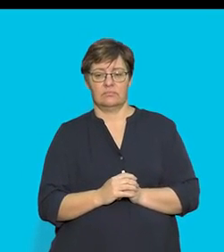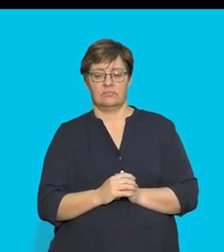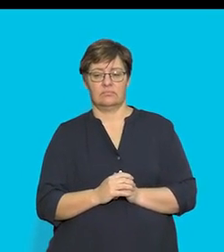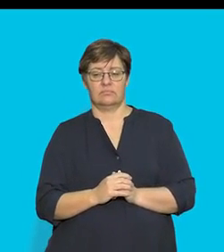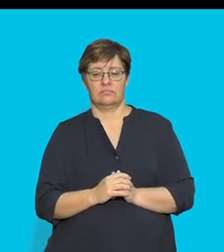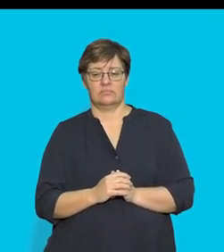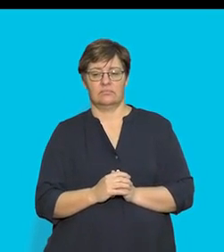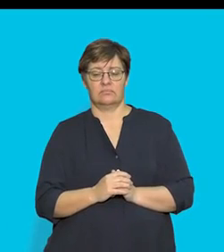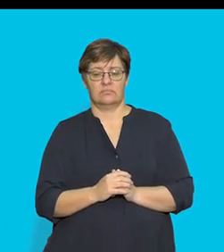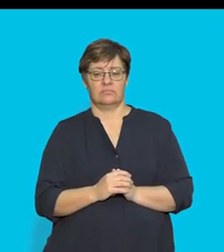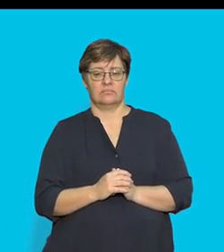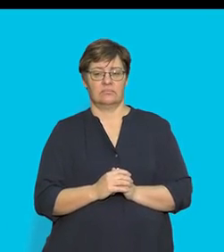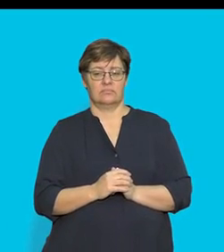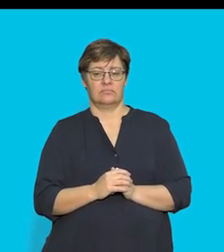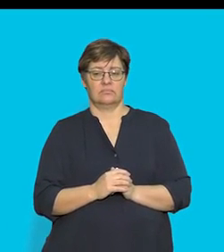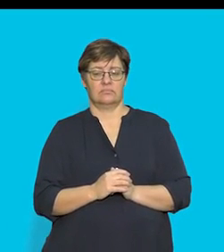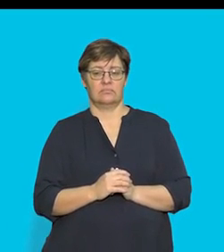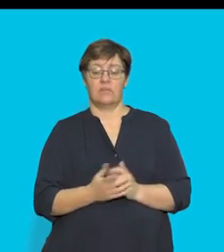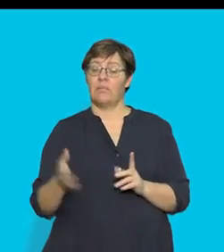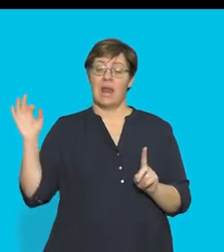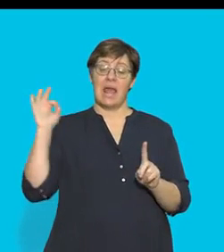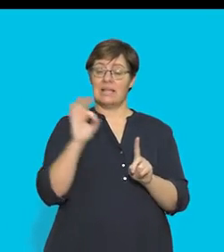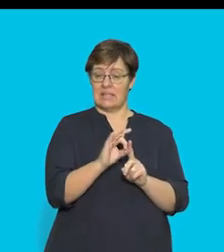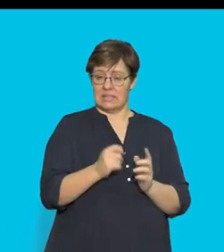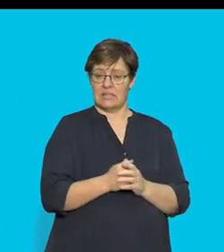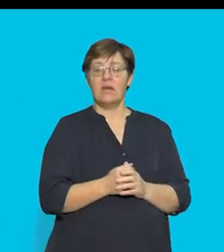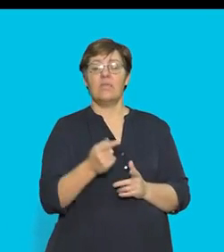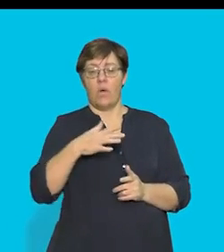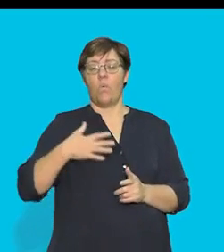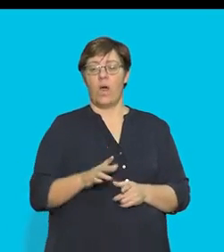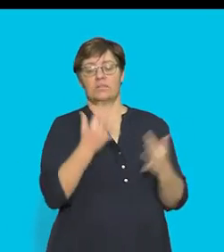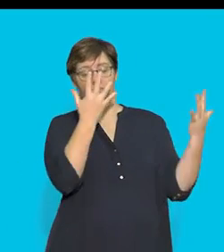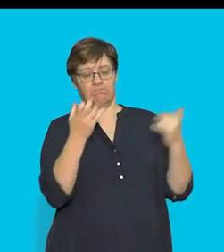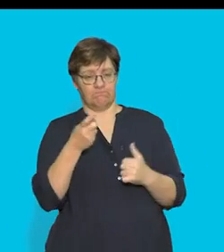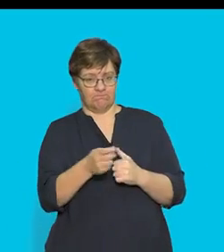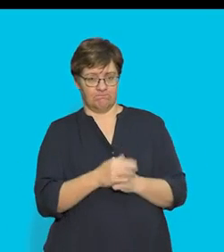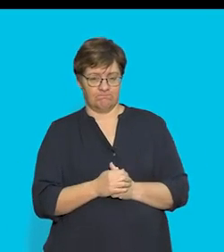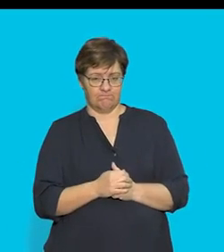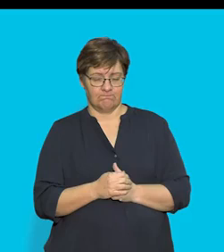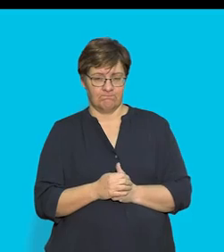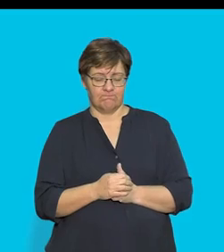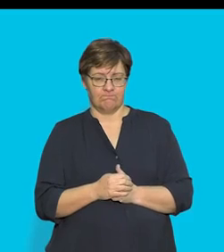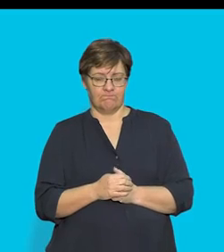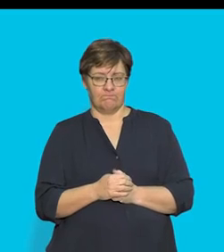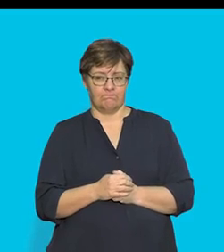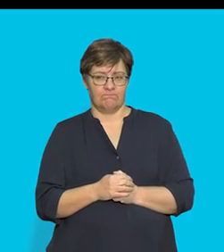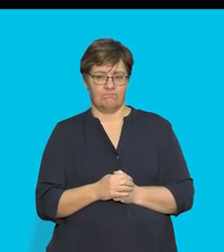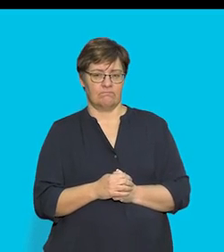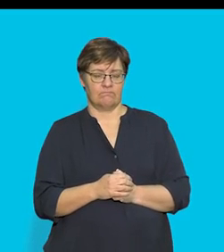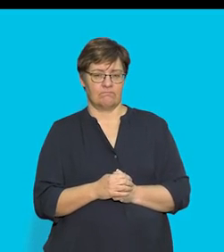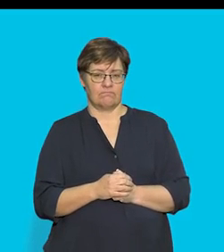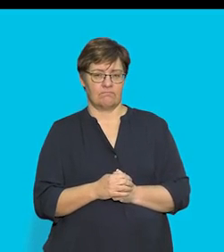x. And that's exactly what they wanted us to what they needed us to prove.